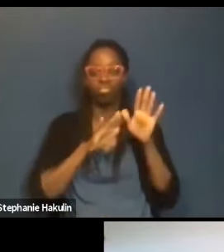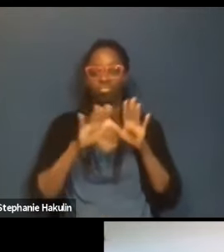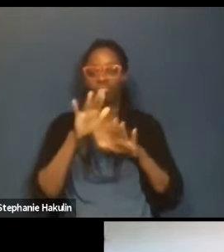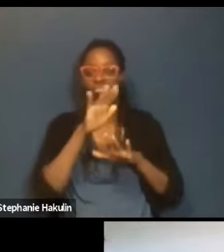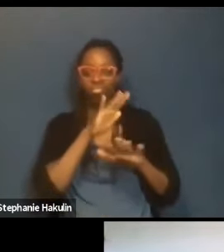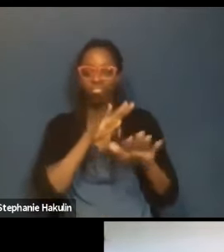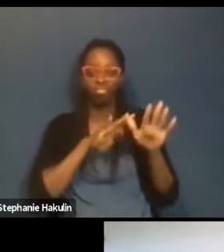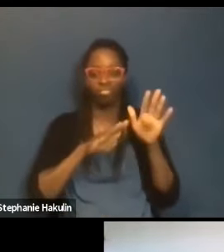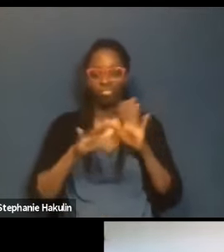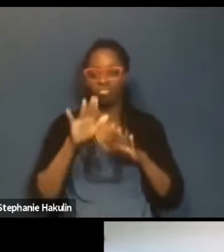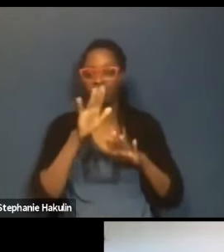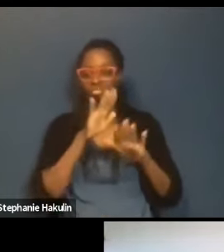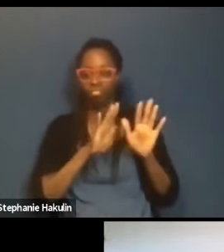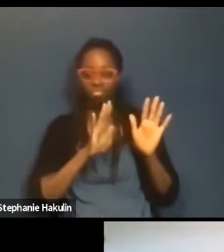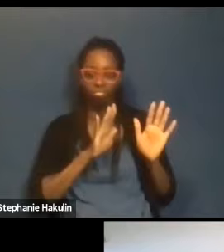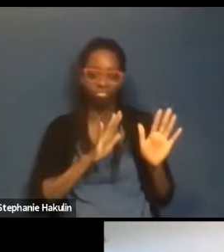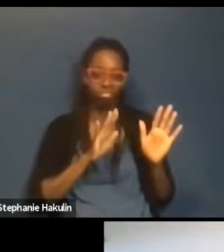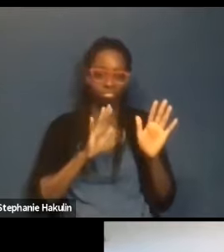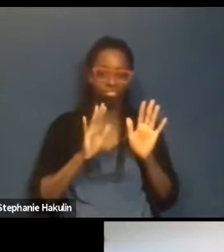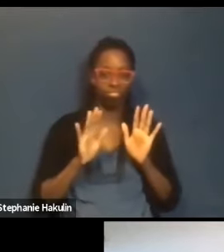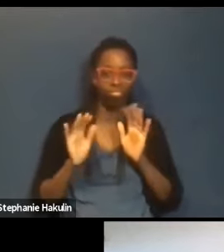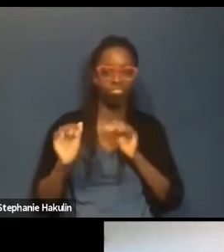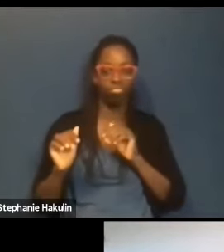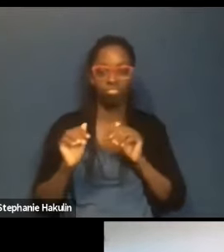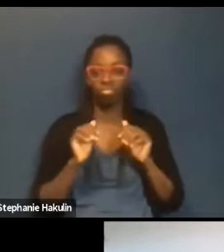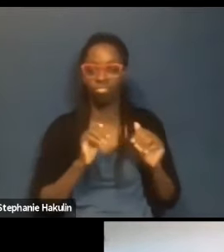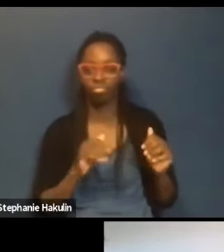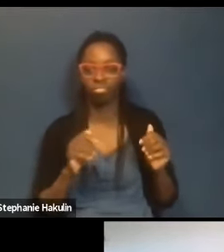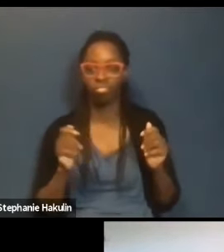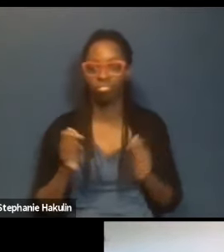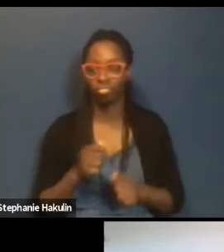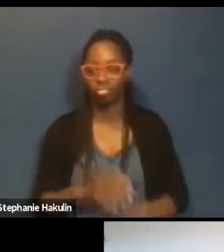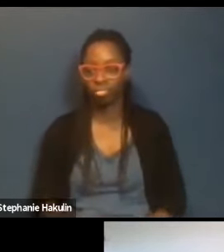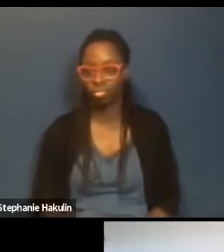A live poem from Salome.